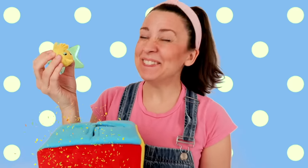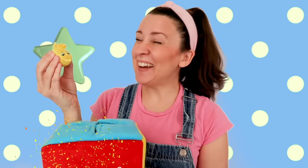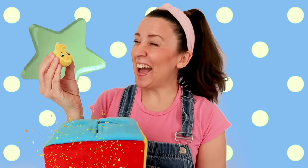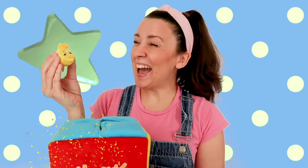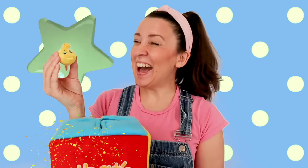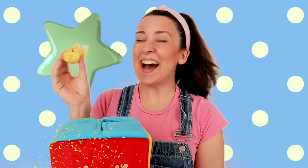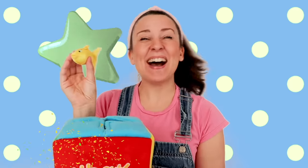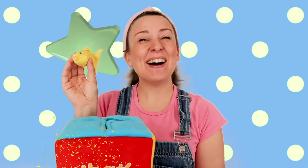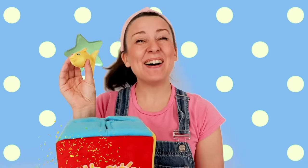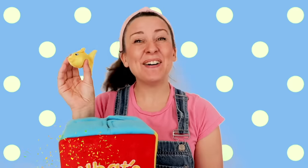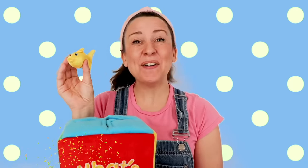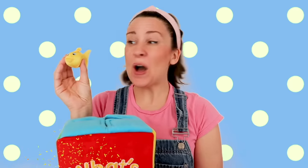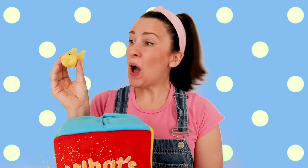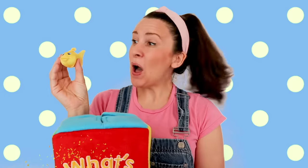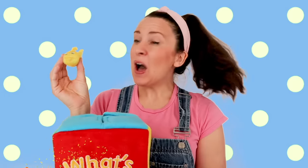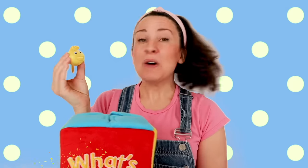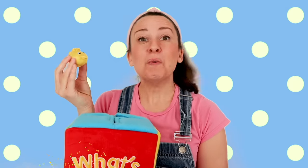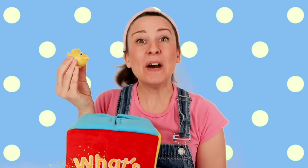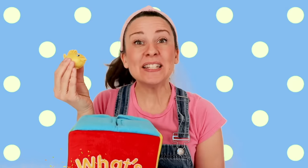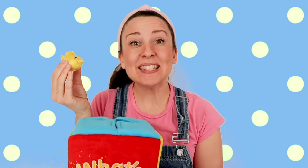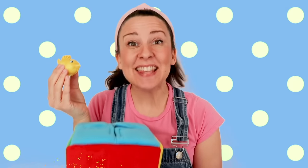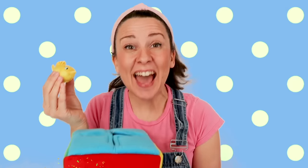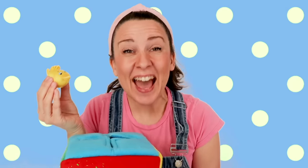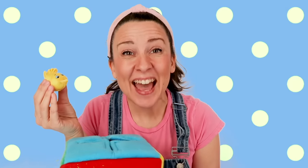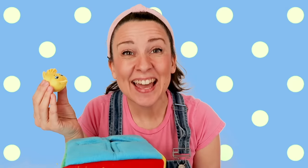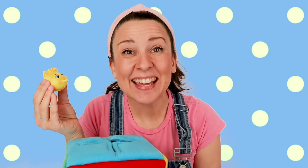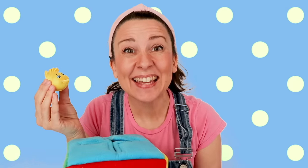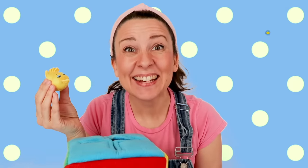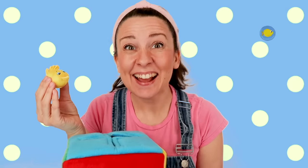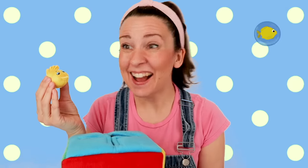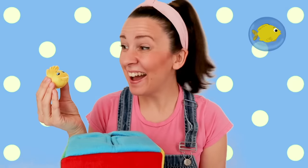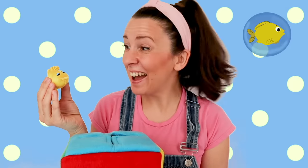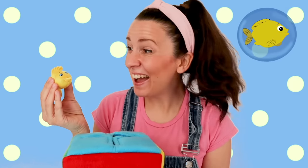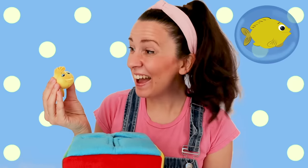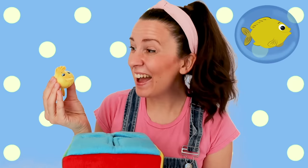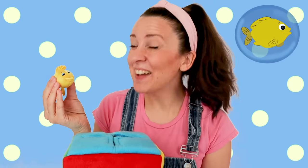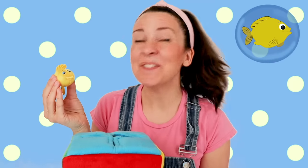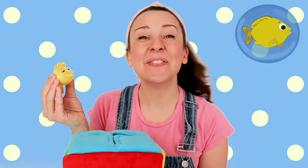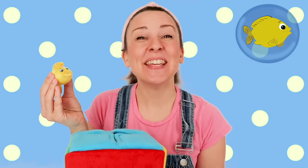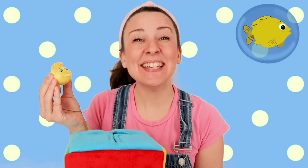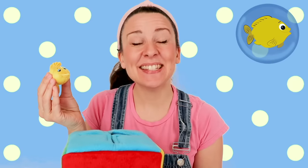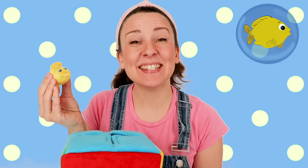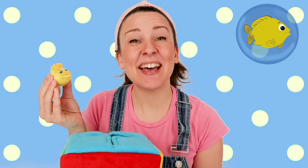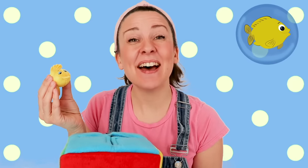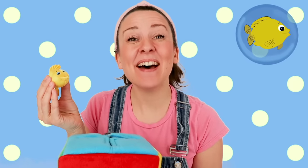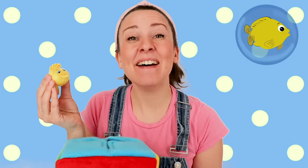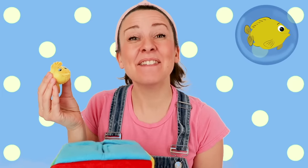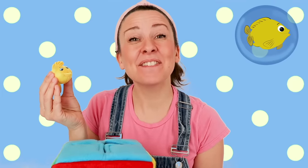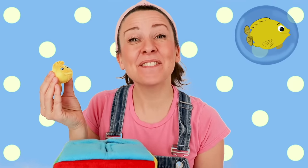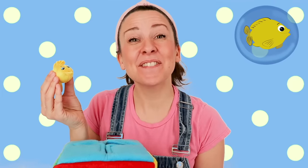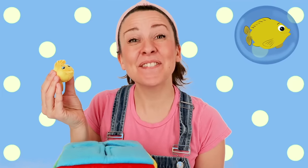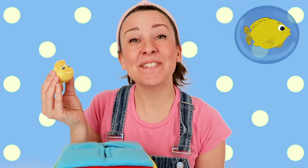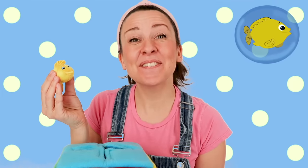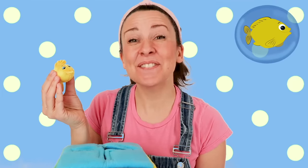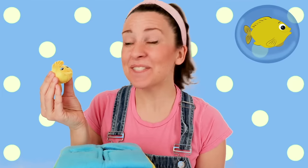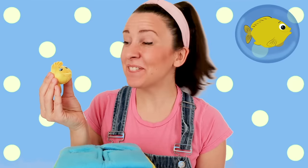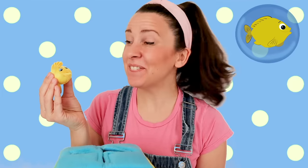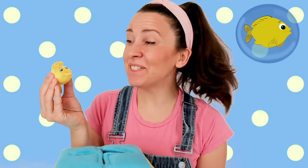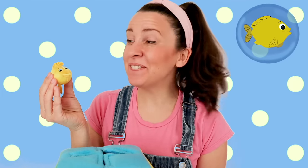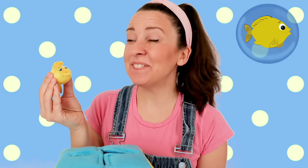out. Wow! What's that? It's a